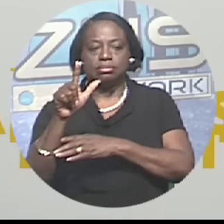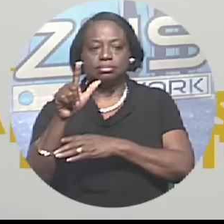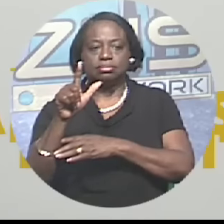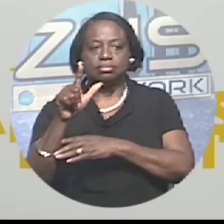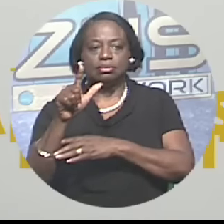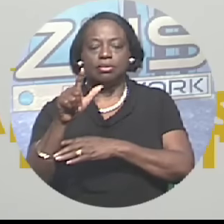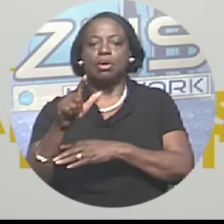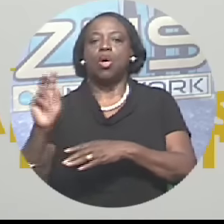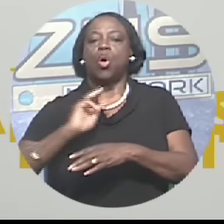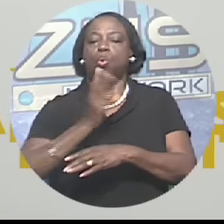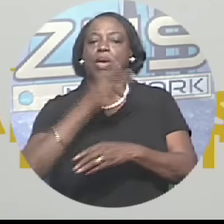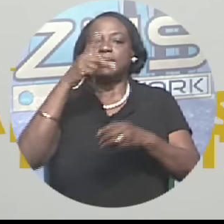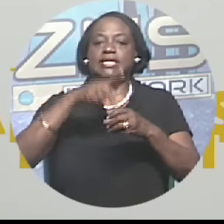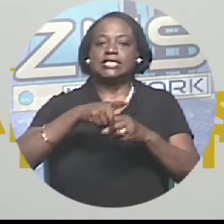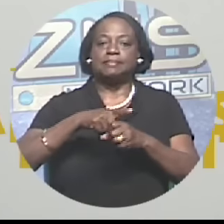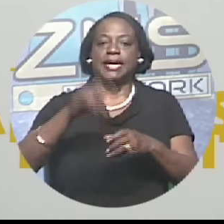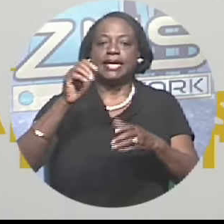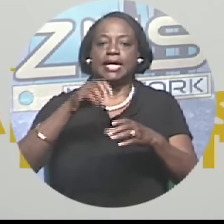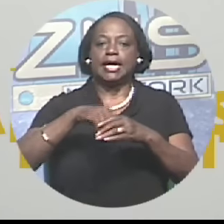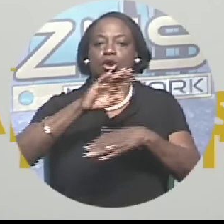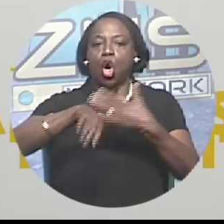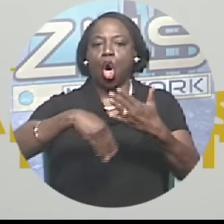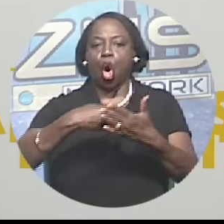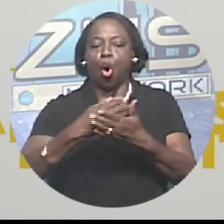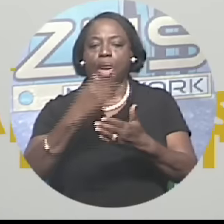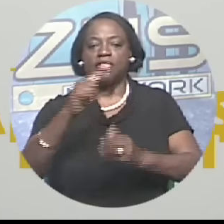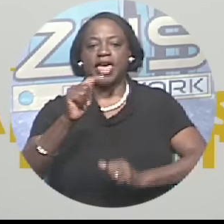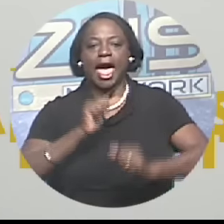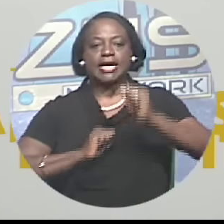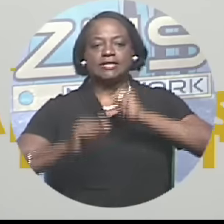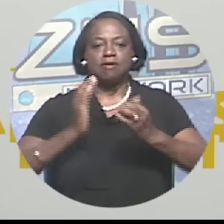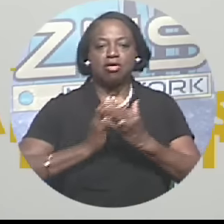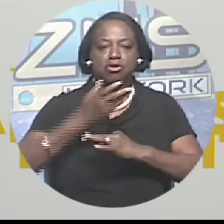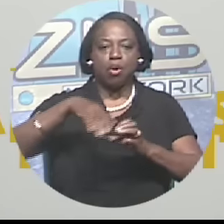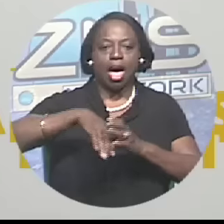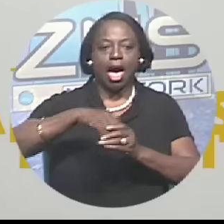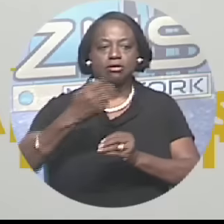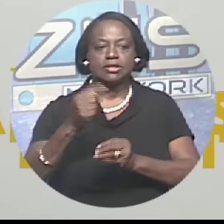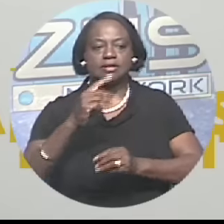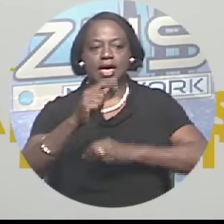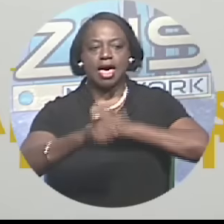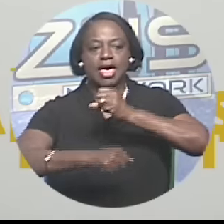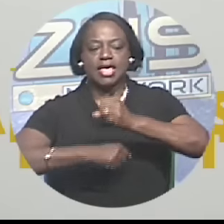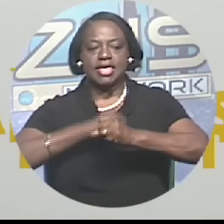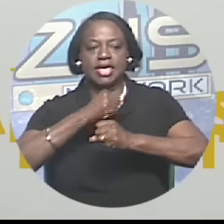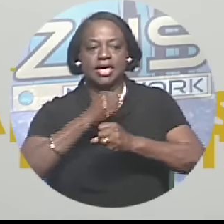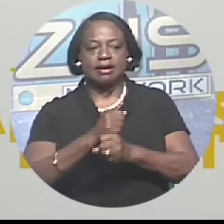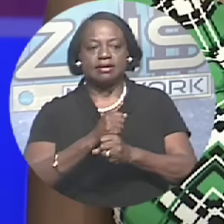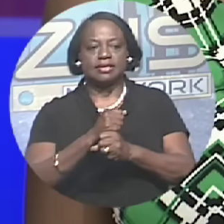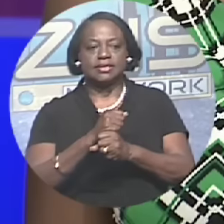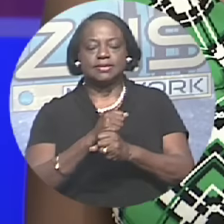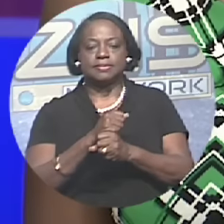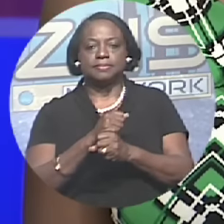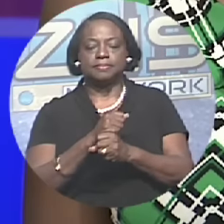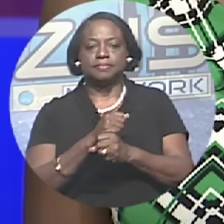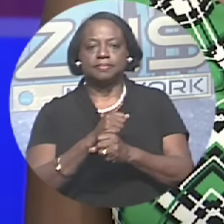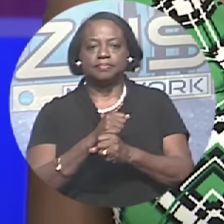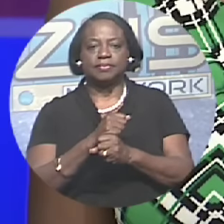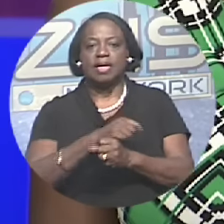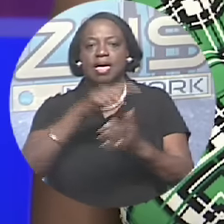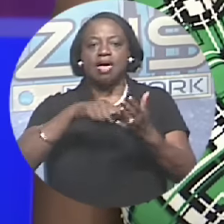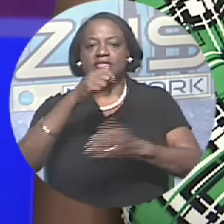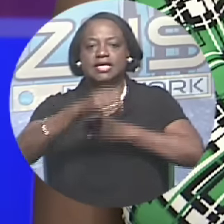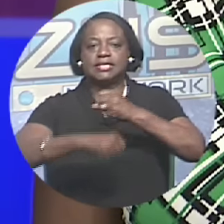we participate in all the activities throughout the year of the Bahamas AIDS Foundation. This